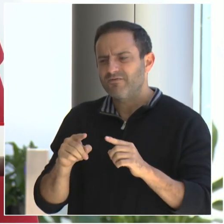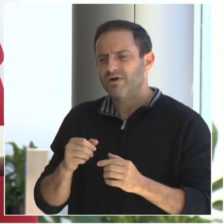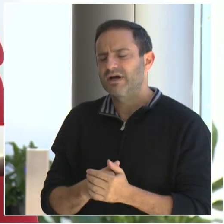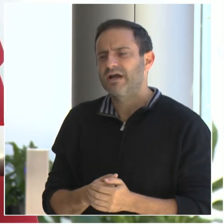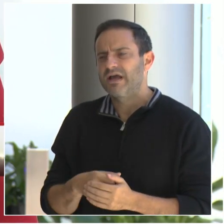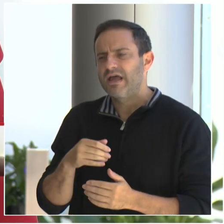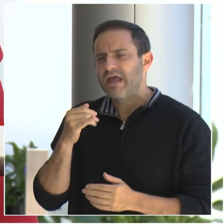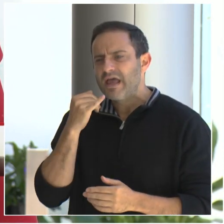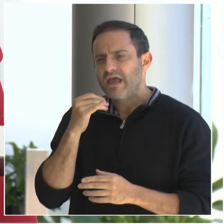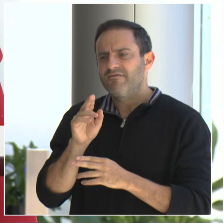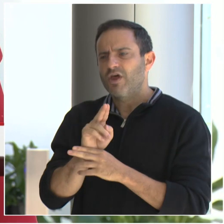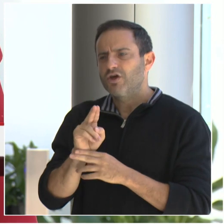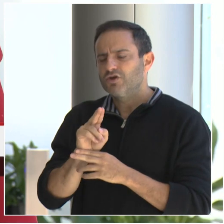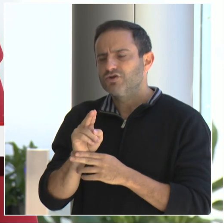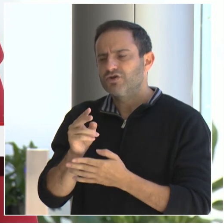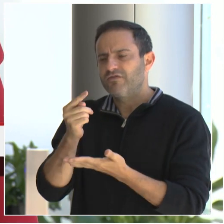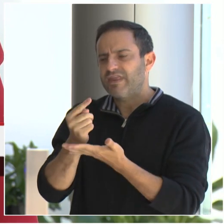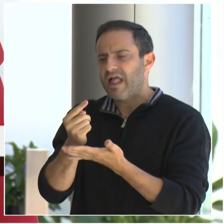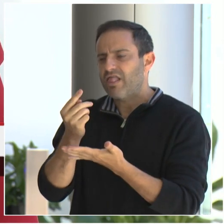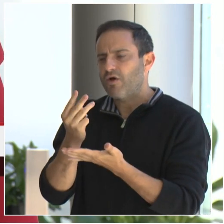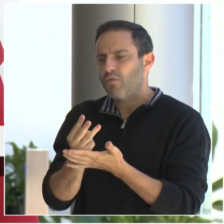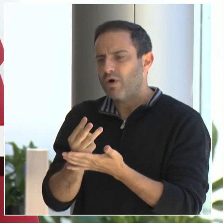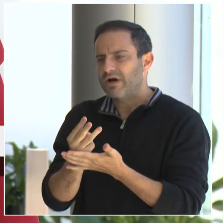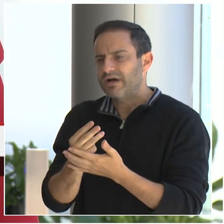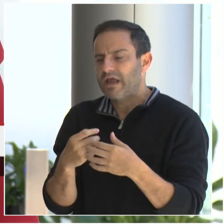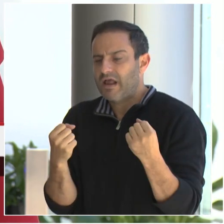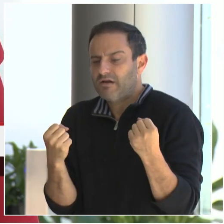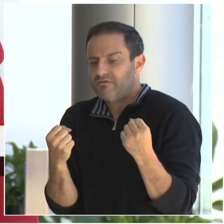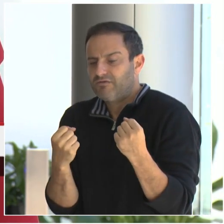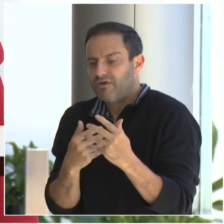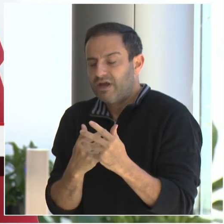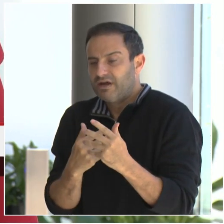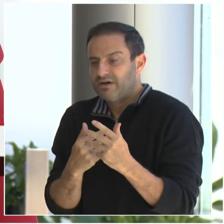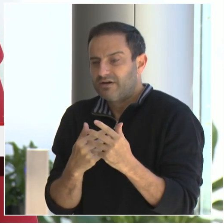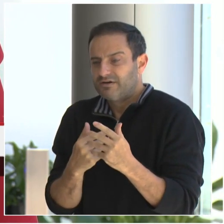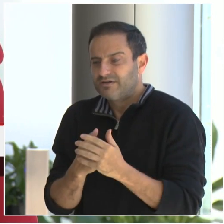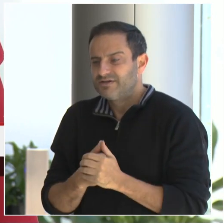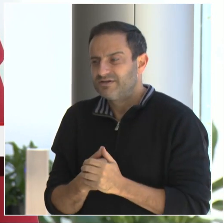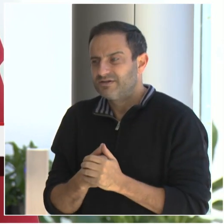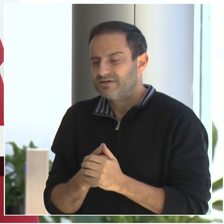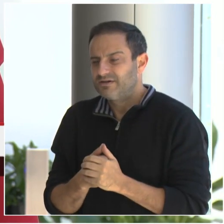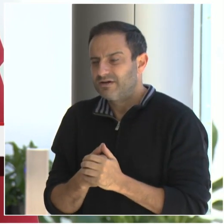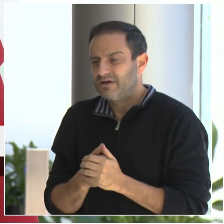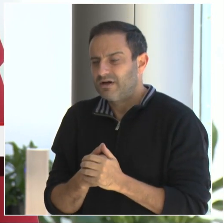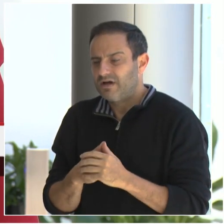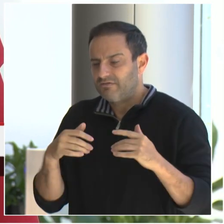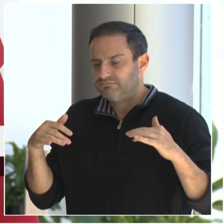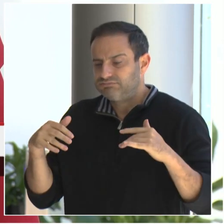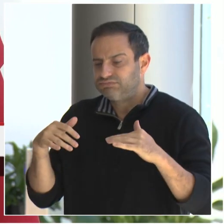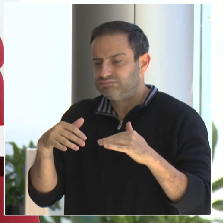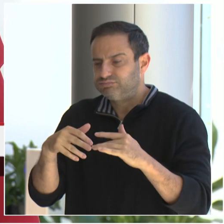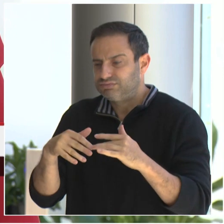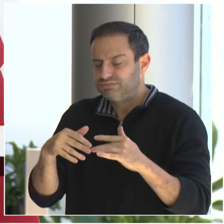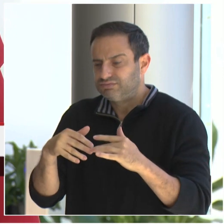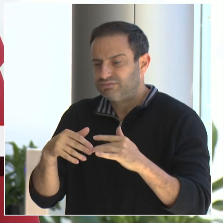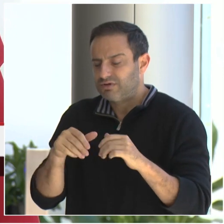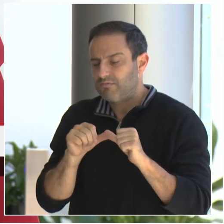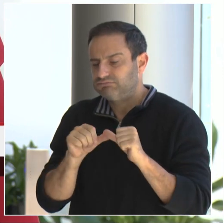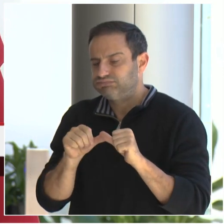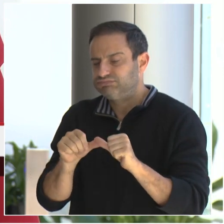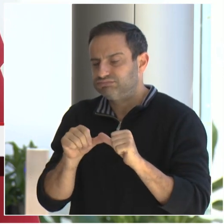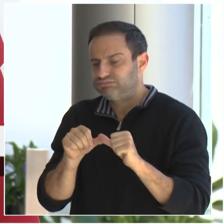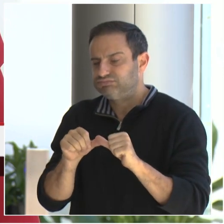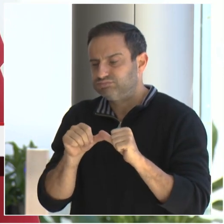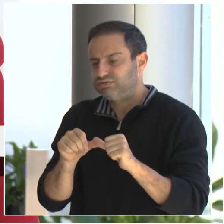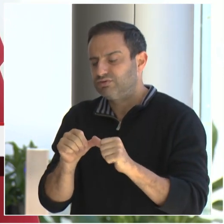use of telework and fear of congregate settings during the pandemic continue after